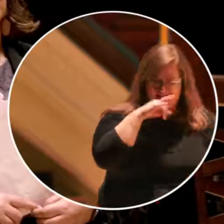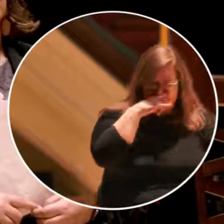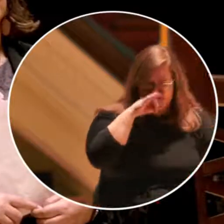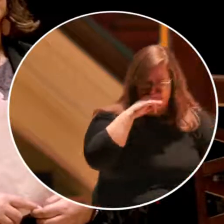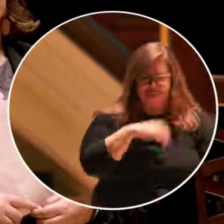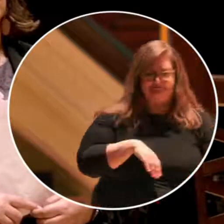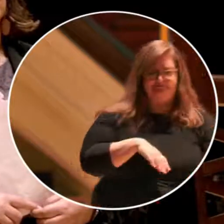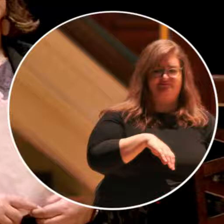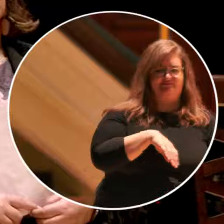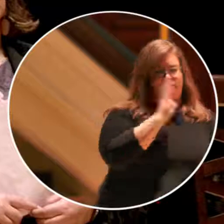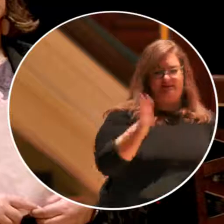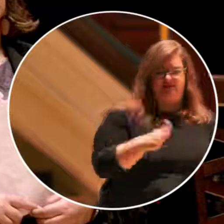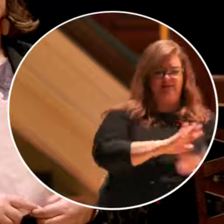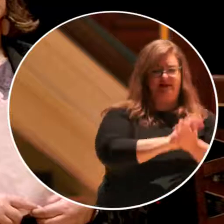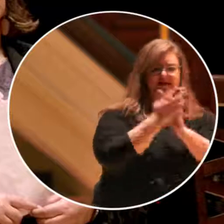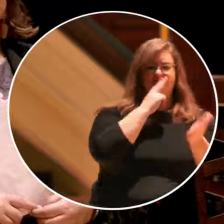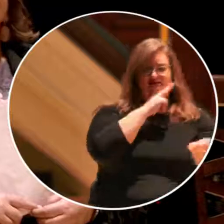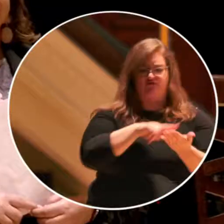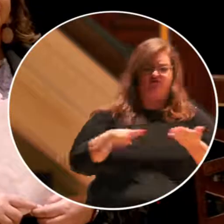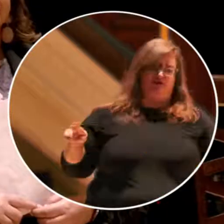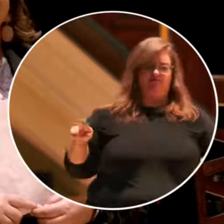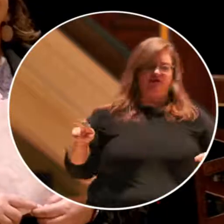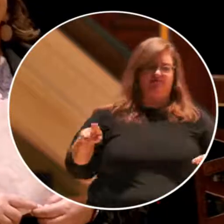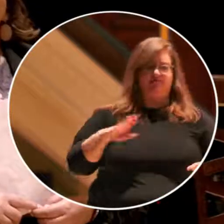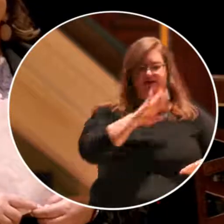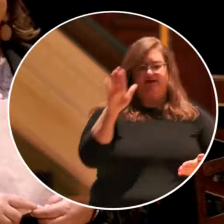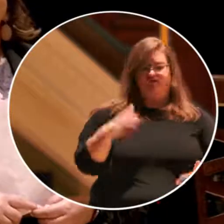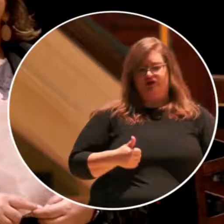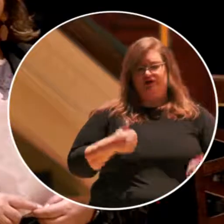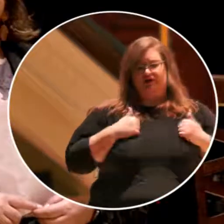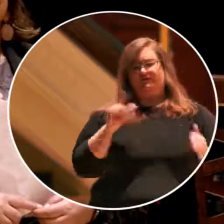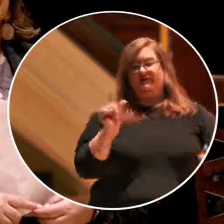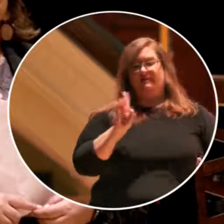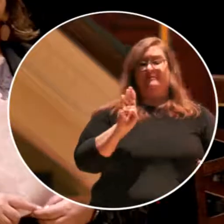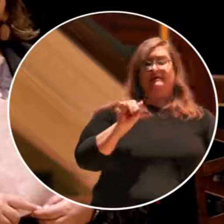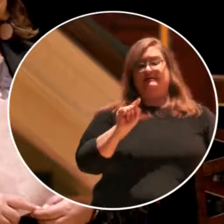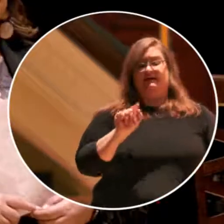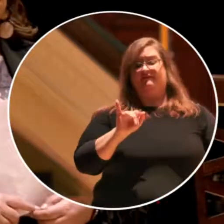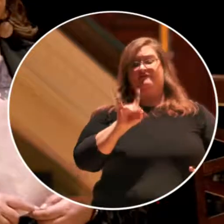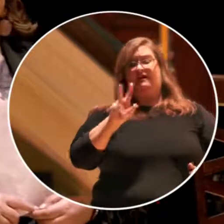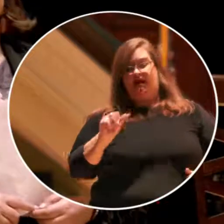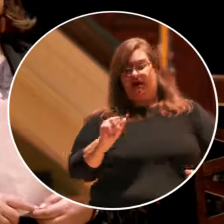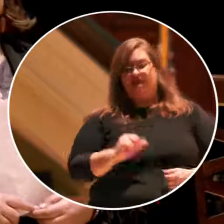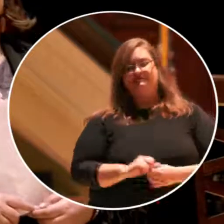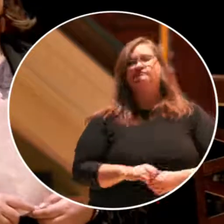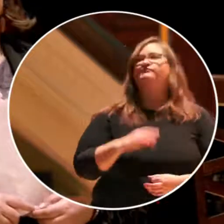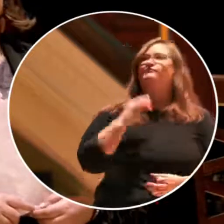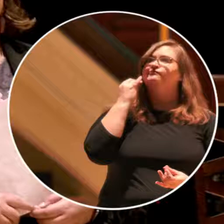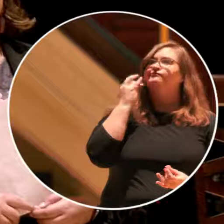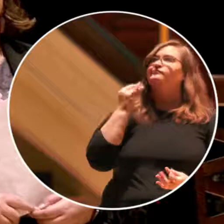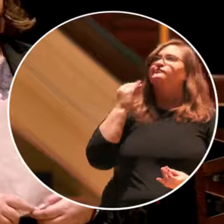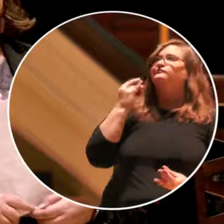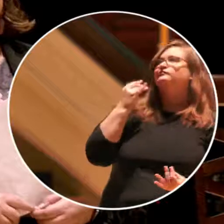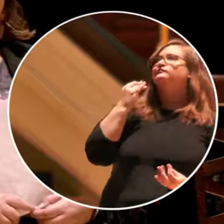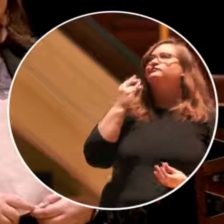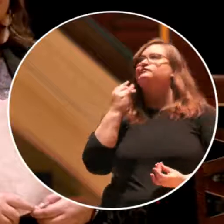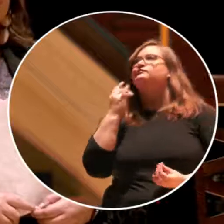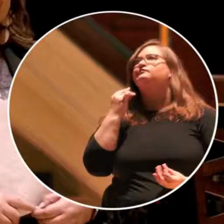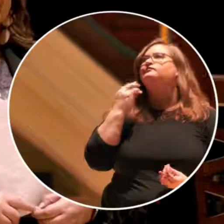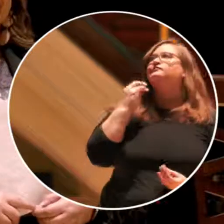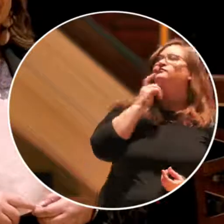never became a secretary, never lived in Batavia. She actually thought about that for a